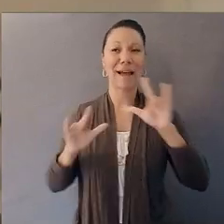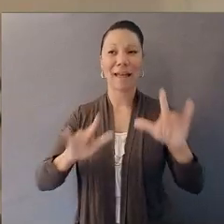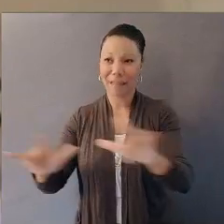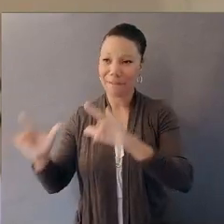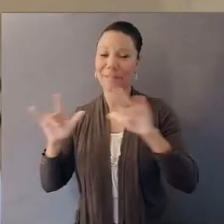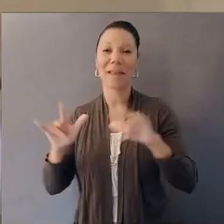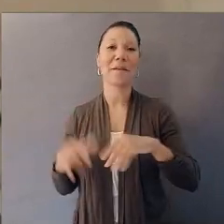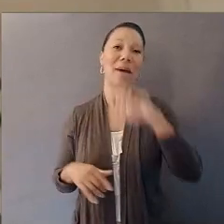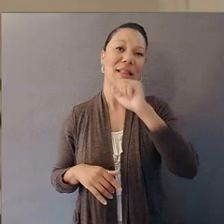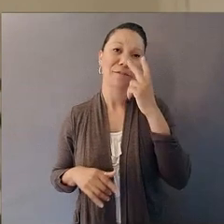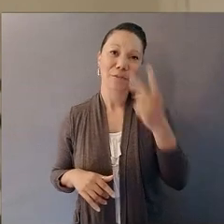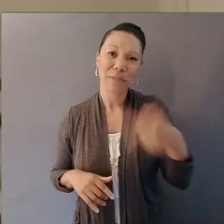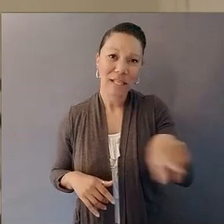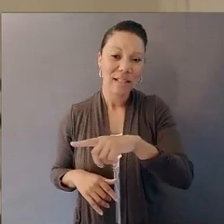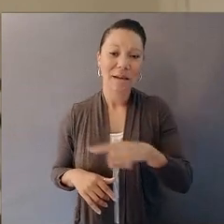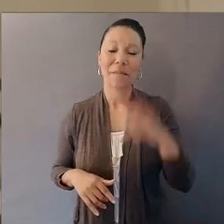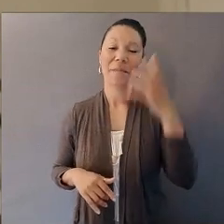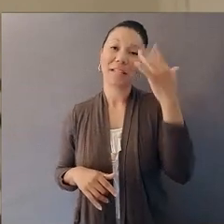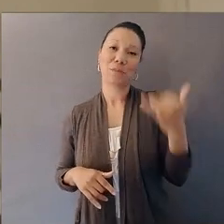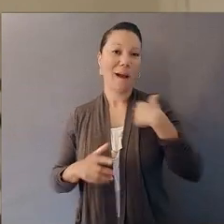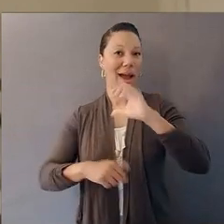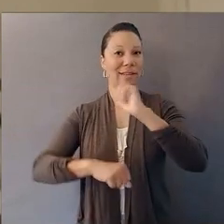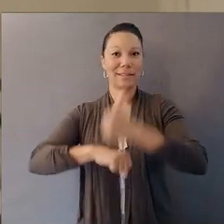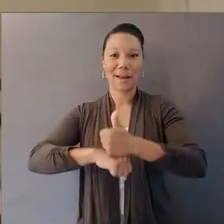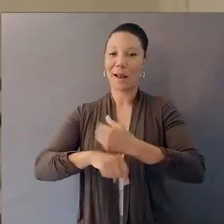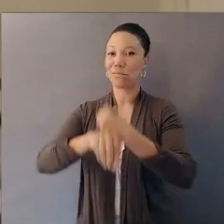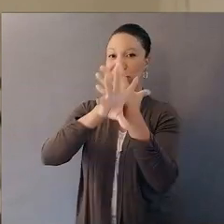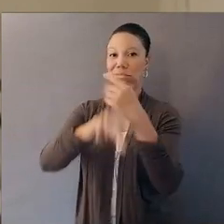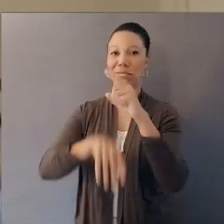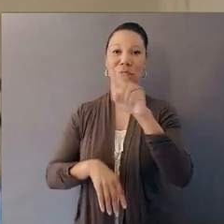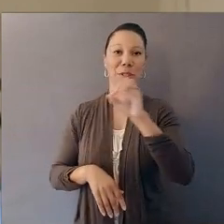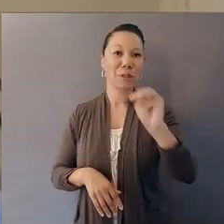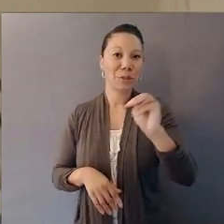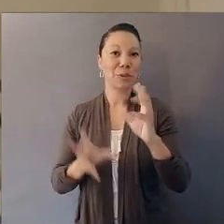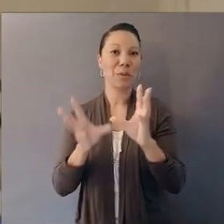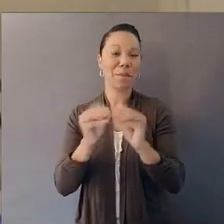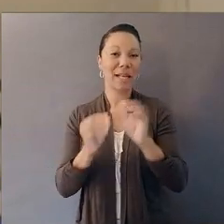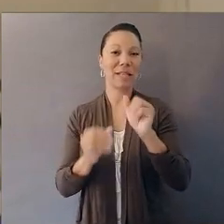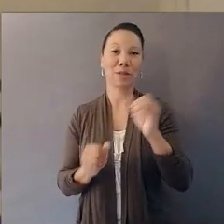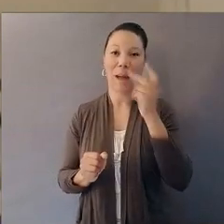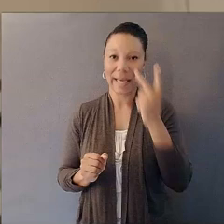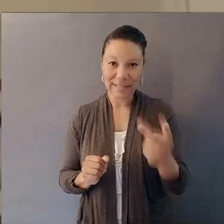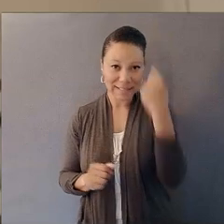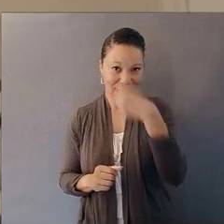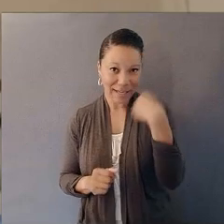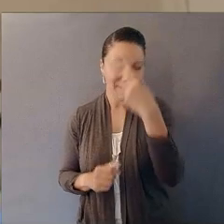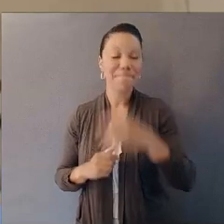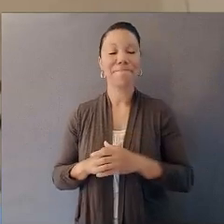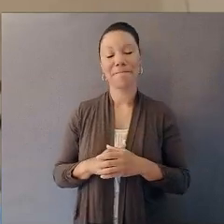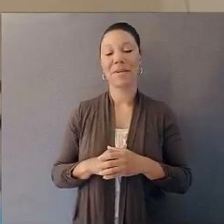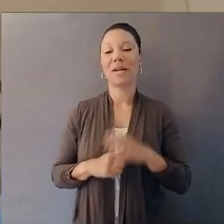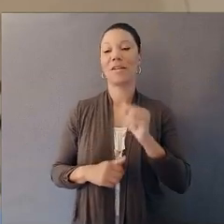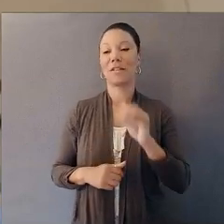them. That's why I hold as many Zoom meetings as I can to discuss things with the kids and just be there for them. So that part